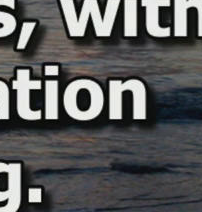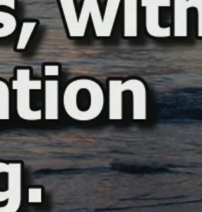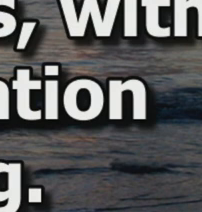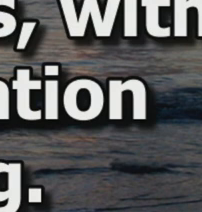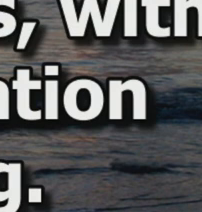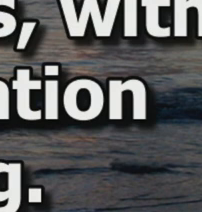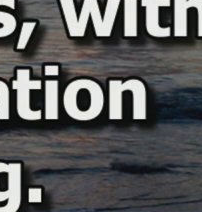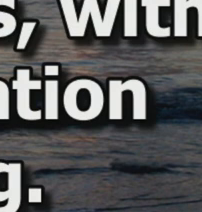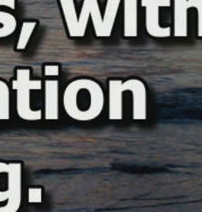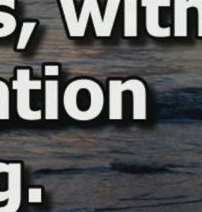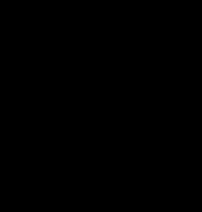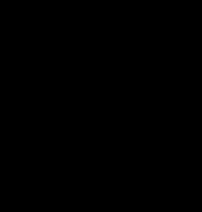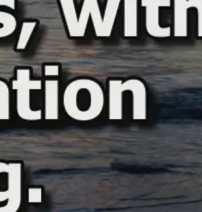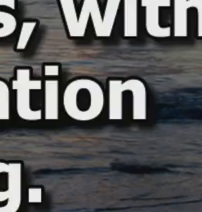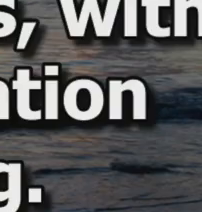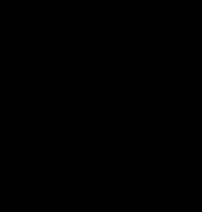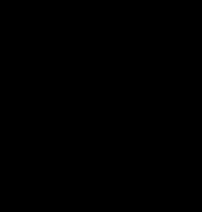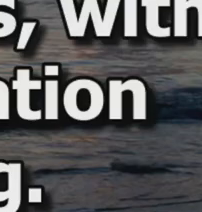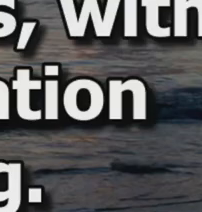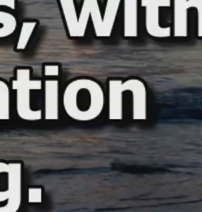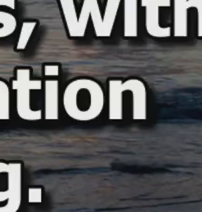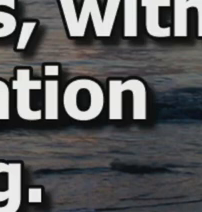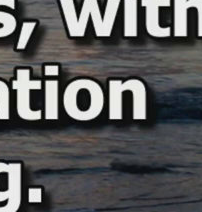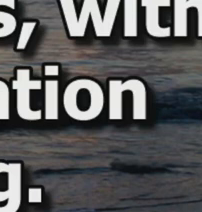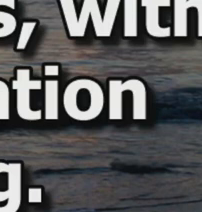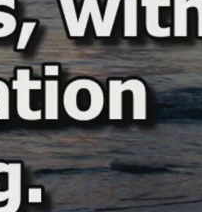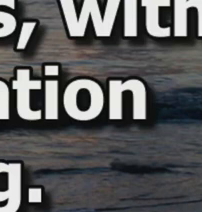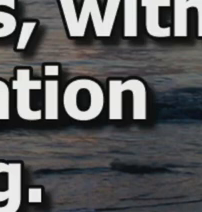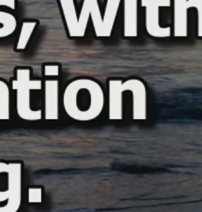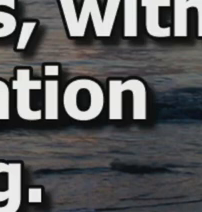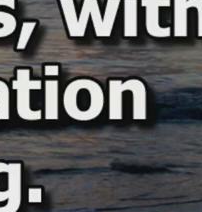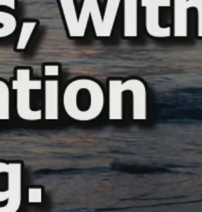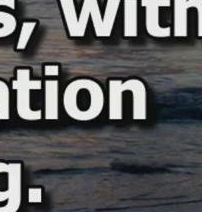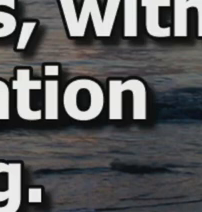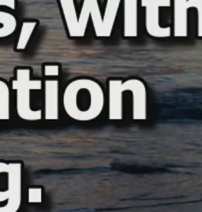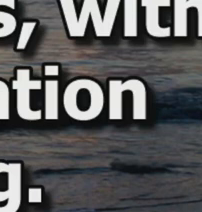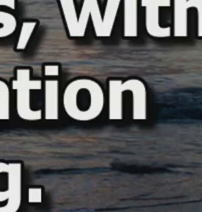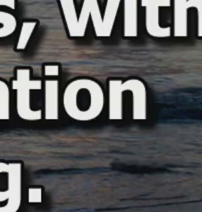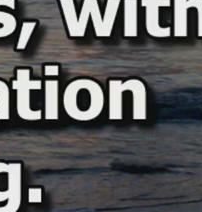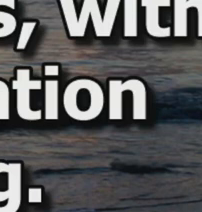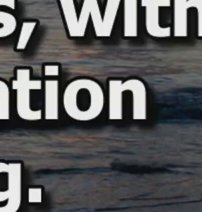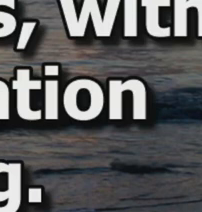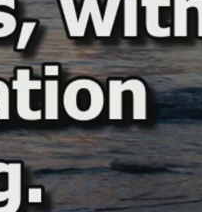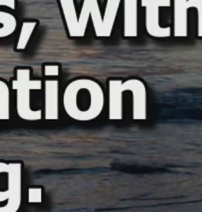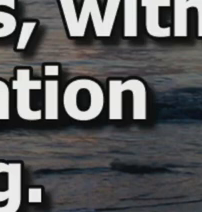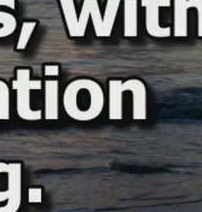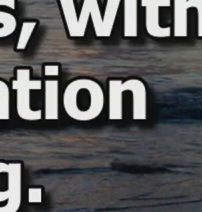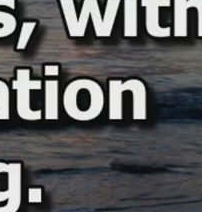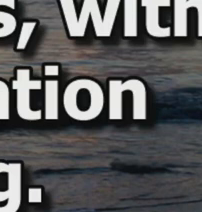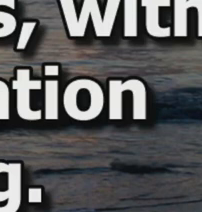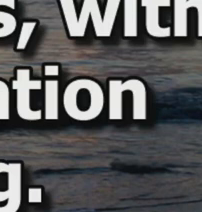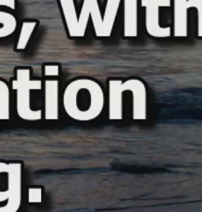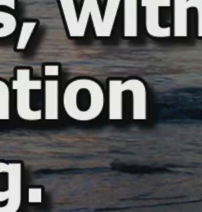Yatoka wapi? Tingisha nione, it's from where? Tingiza. It's from where? Yatoka wapi? It's from where? Itoka wapi? A good wife